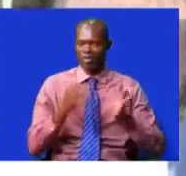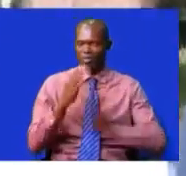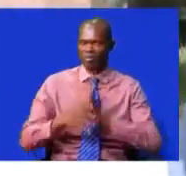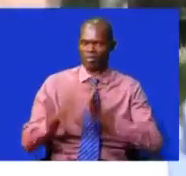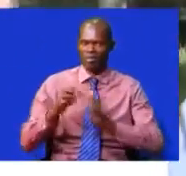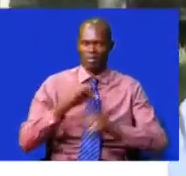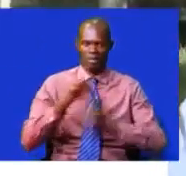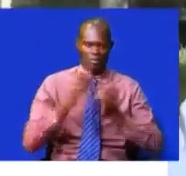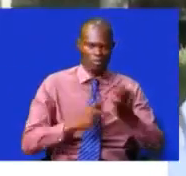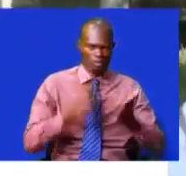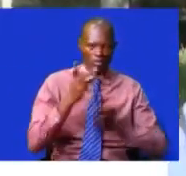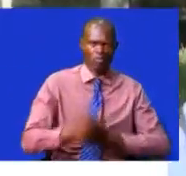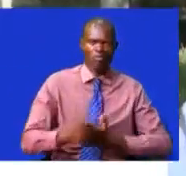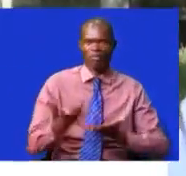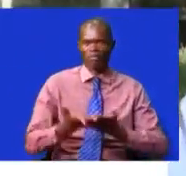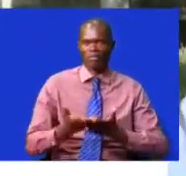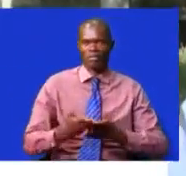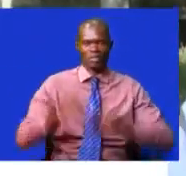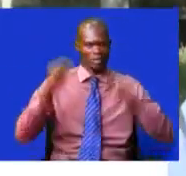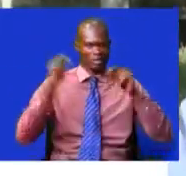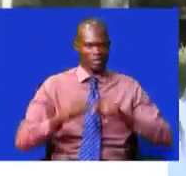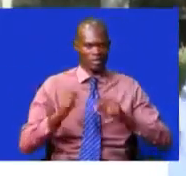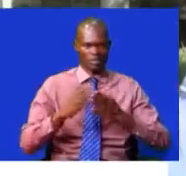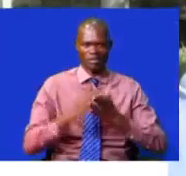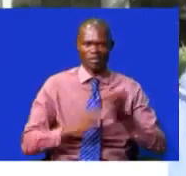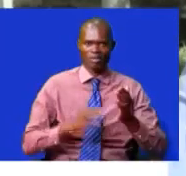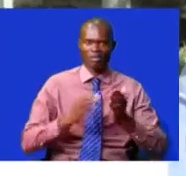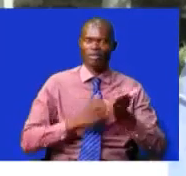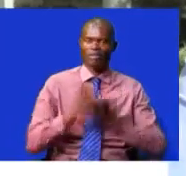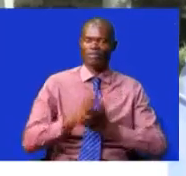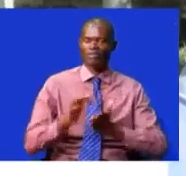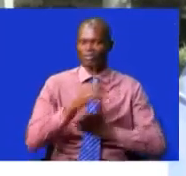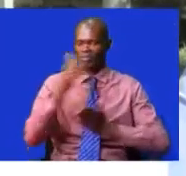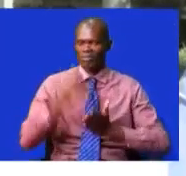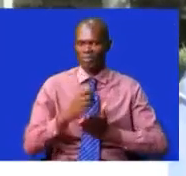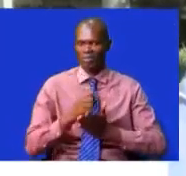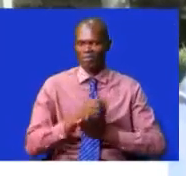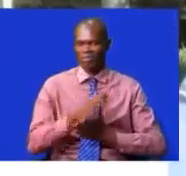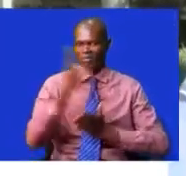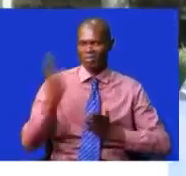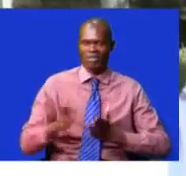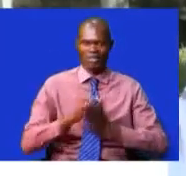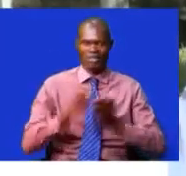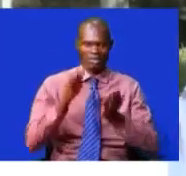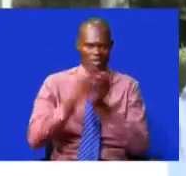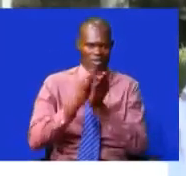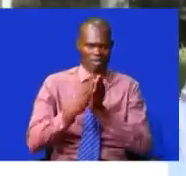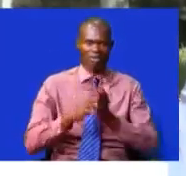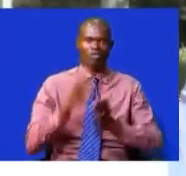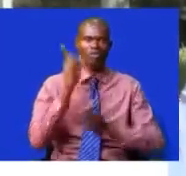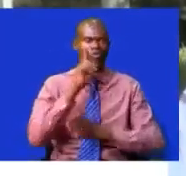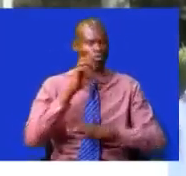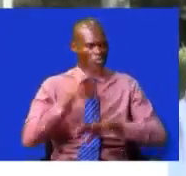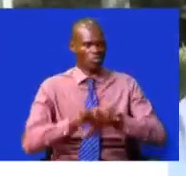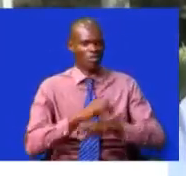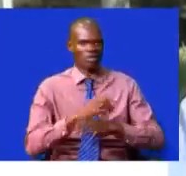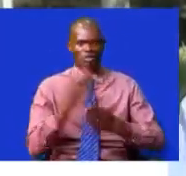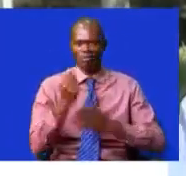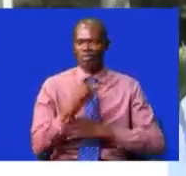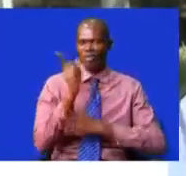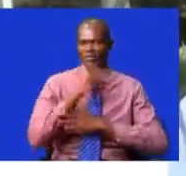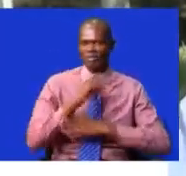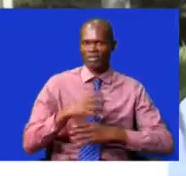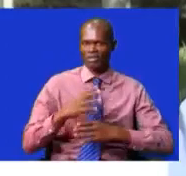payments timore sani and directly to their accounts. Ma by tomorrow, their monies will reflect. Koro